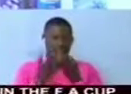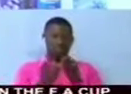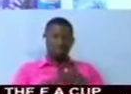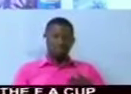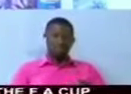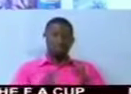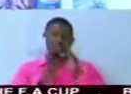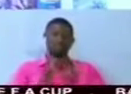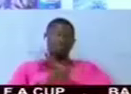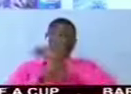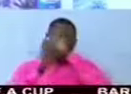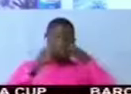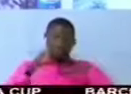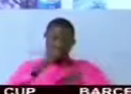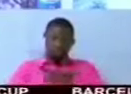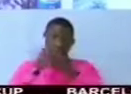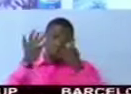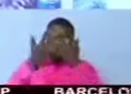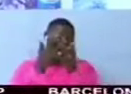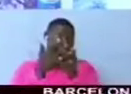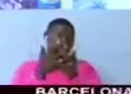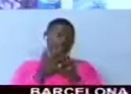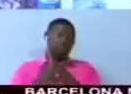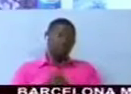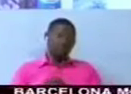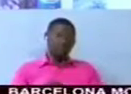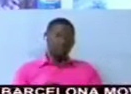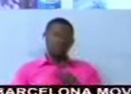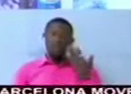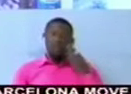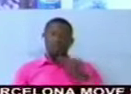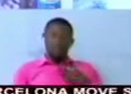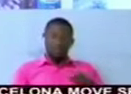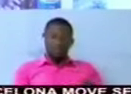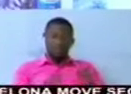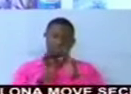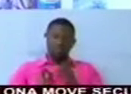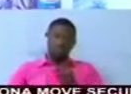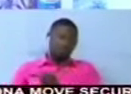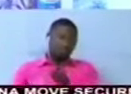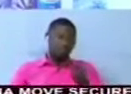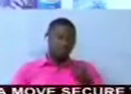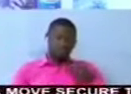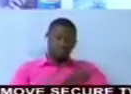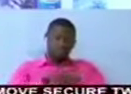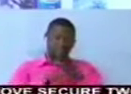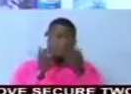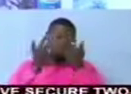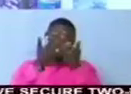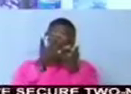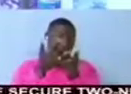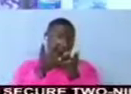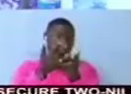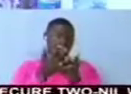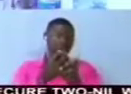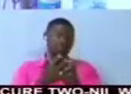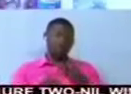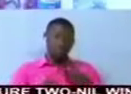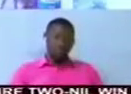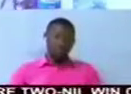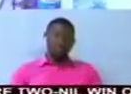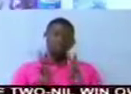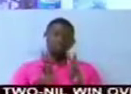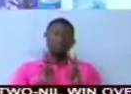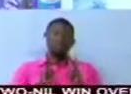them to the cells. Bi leen yobbu ci cell bi. When they were taking them to the cells. Bañ joggé. When they got up. Manit ma